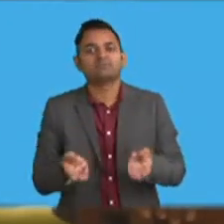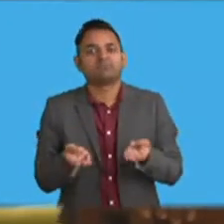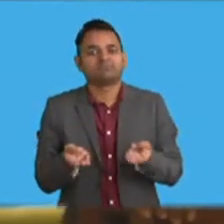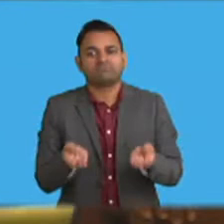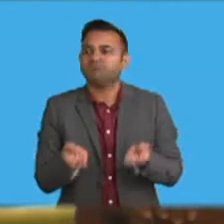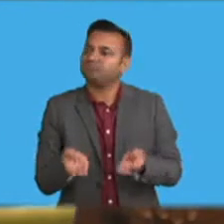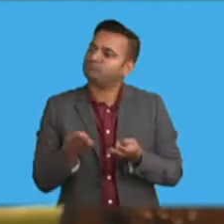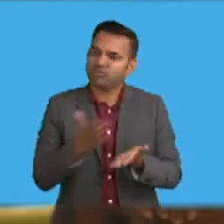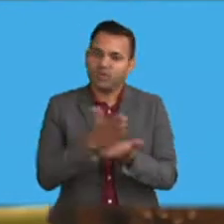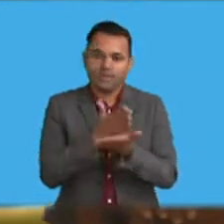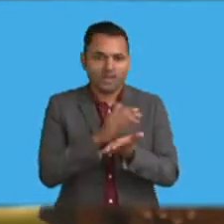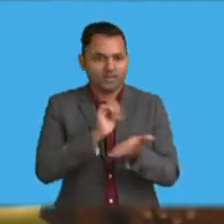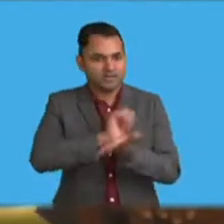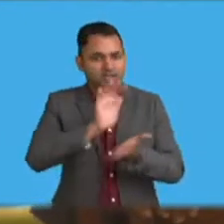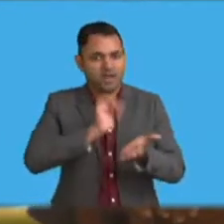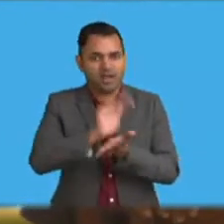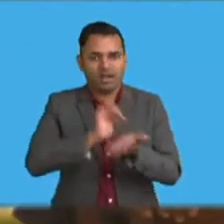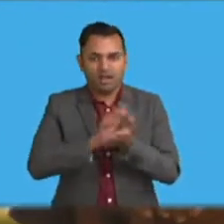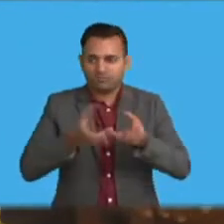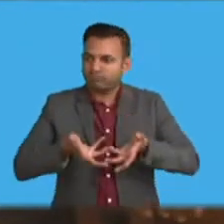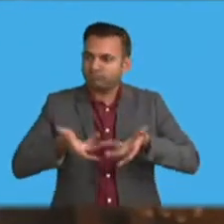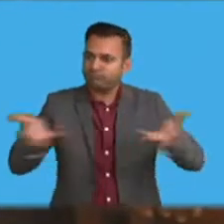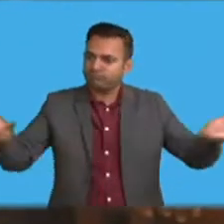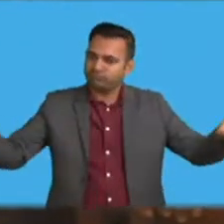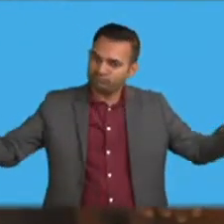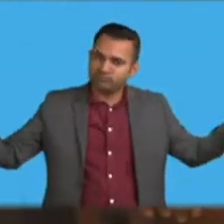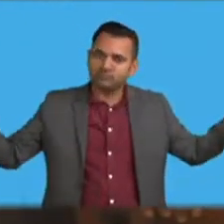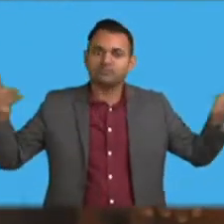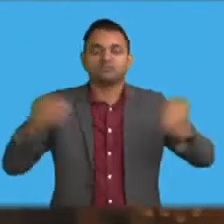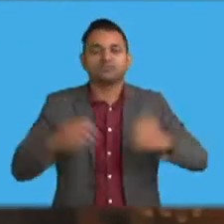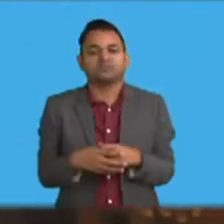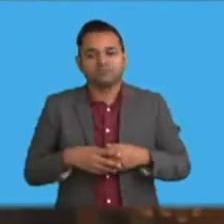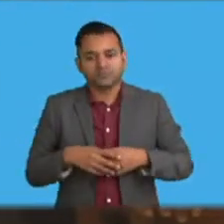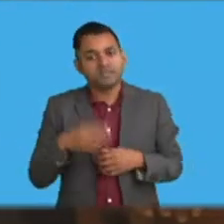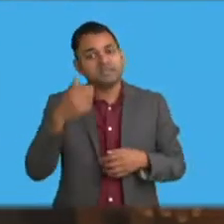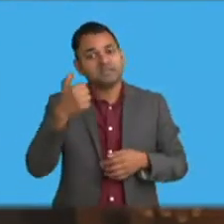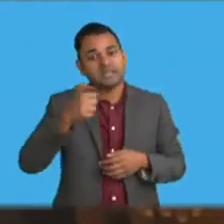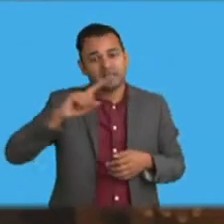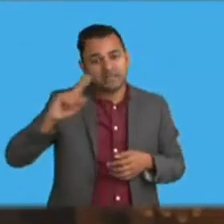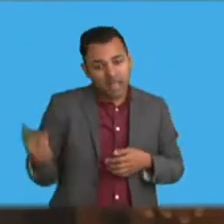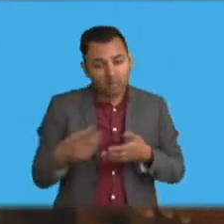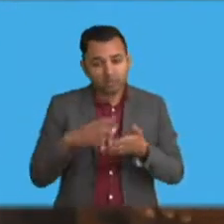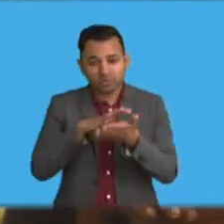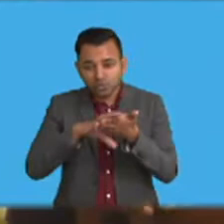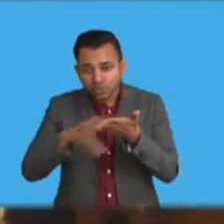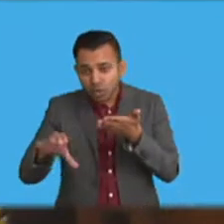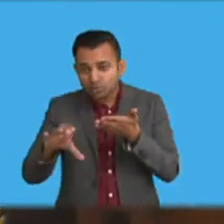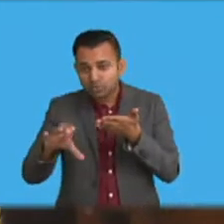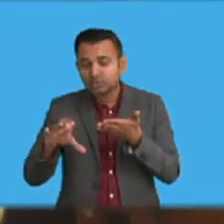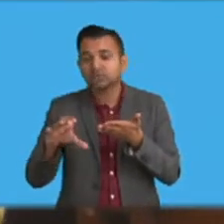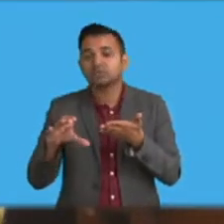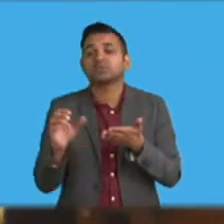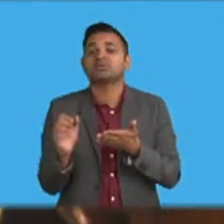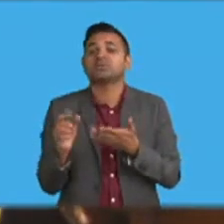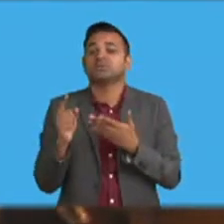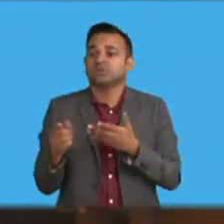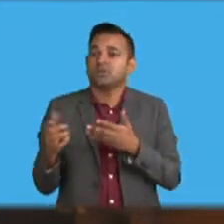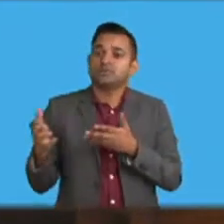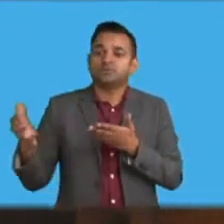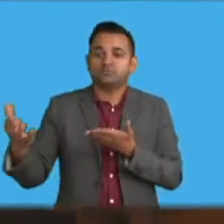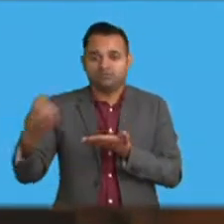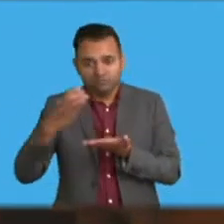villages. Monthly sales, Madam Speaker, average around $6,000. And they again have decided